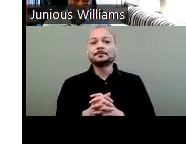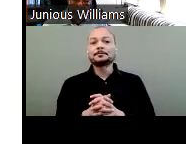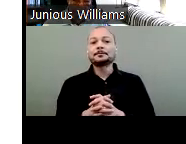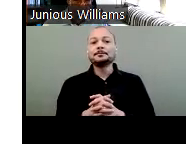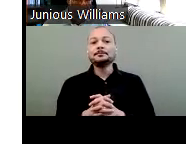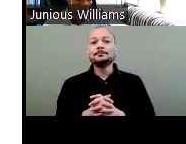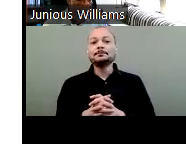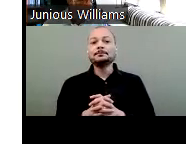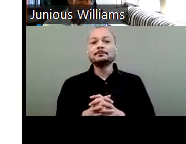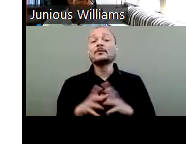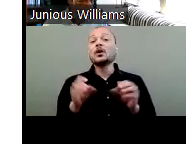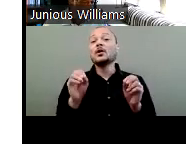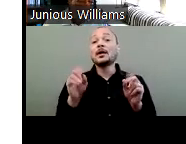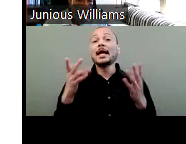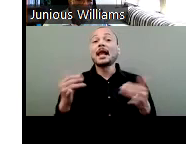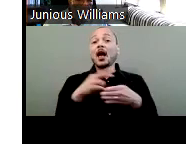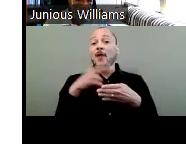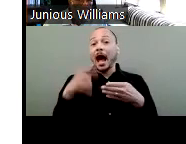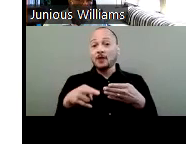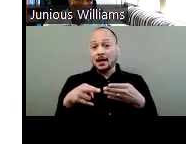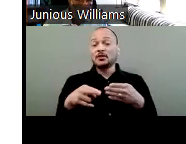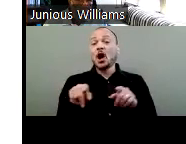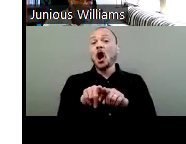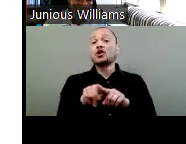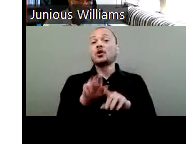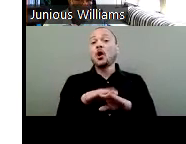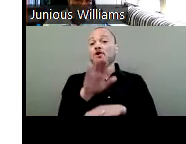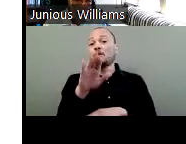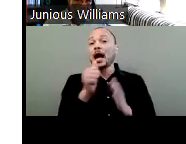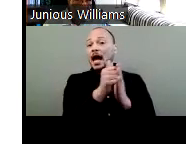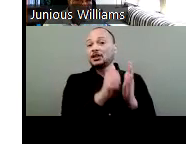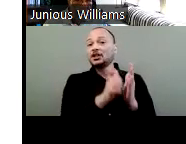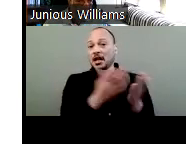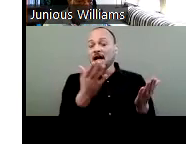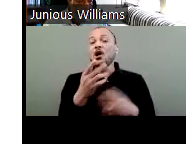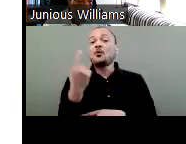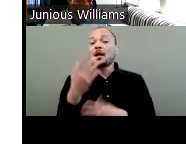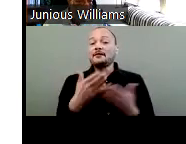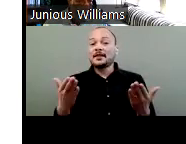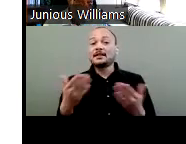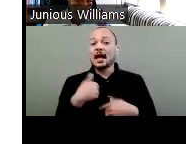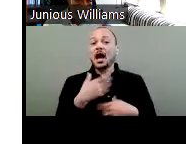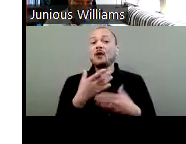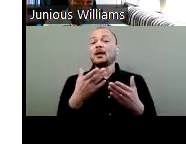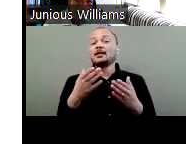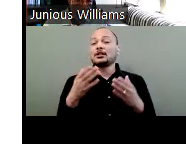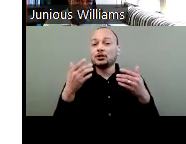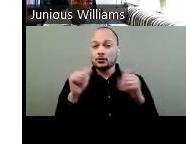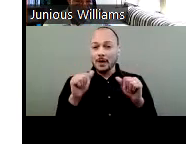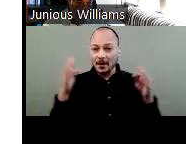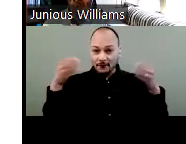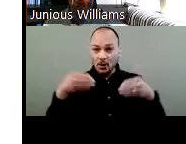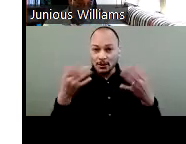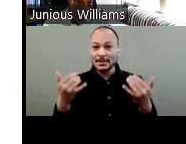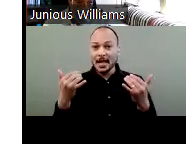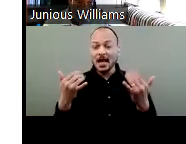Okay, here are the outcomes. They're also on your agenda. One of the things that I want us to try to focus on today,